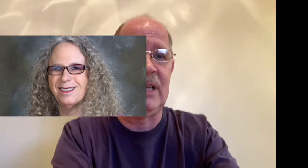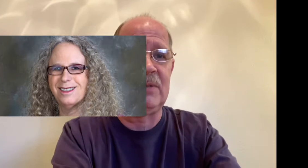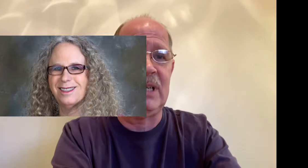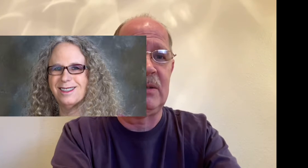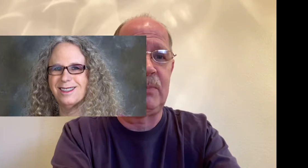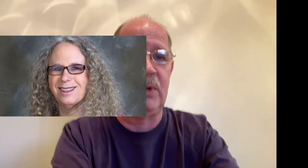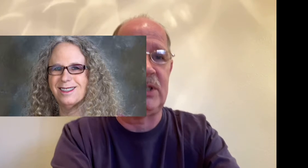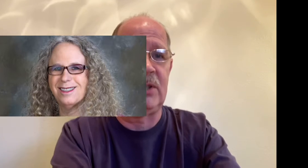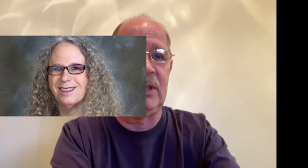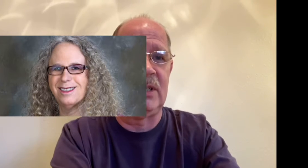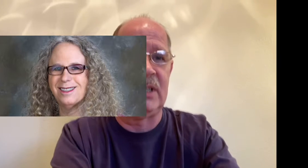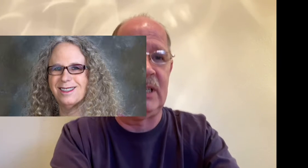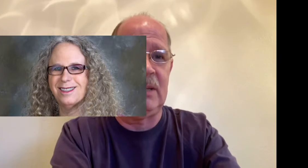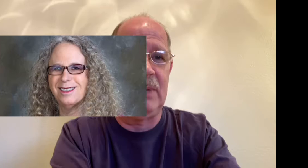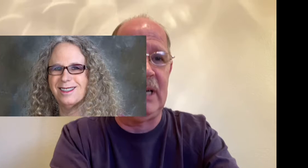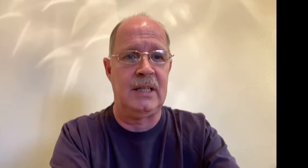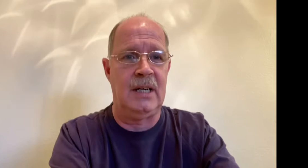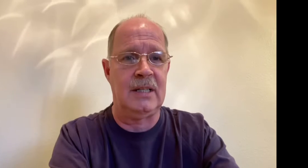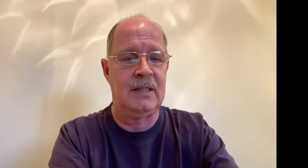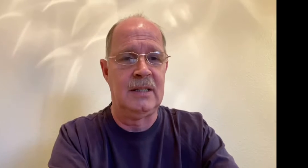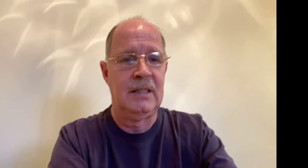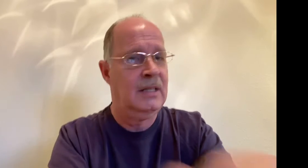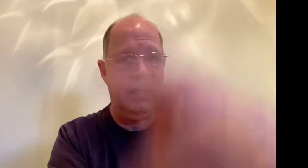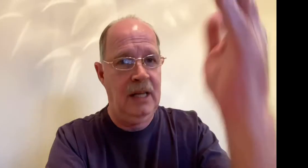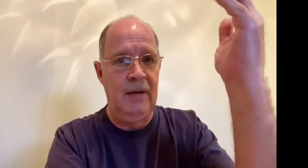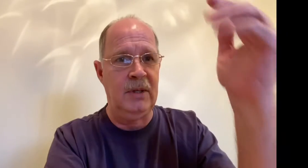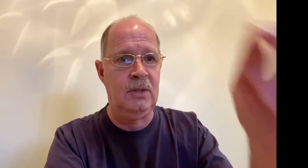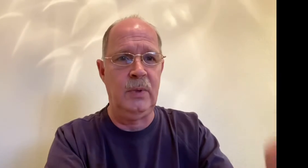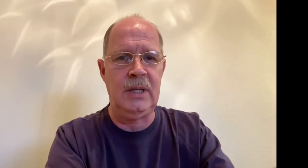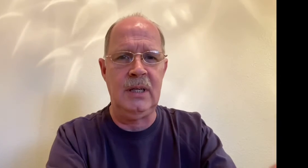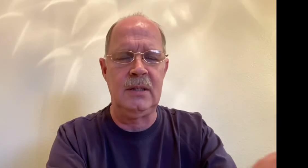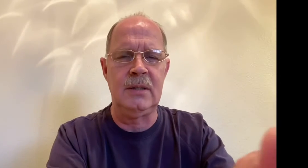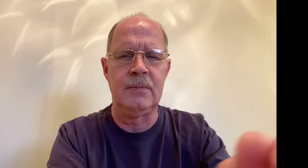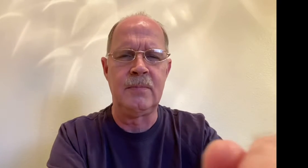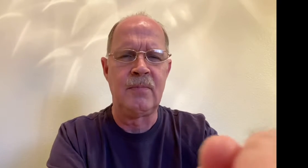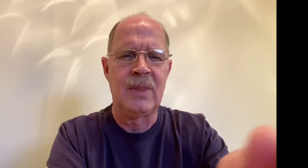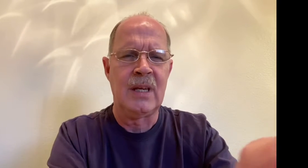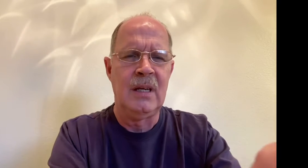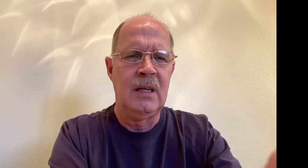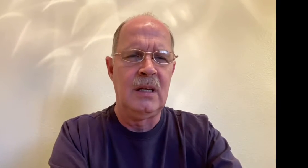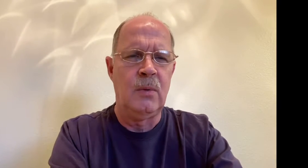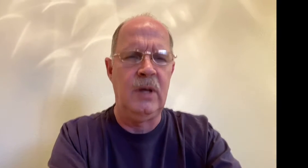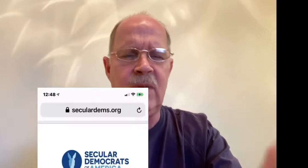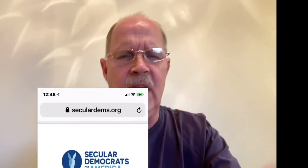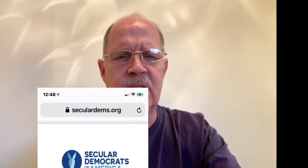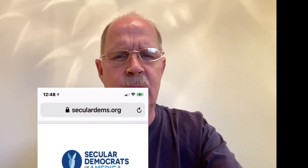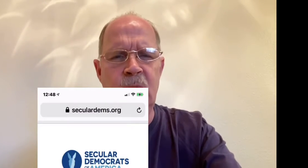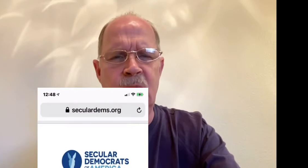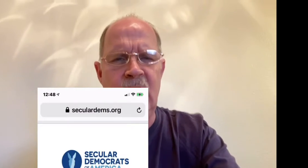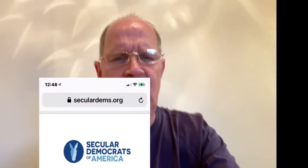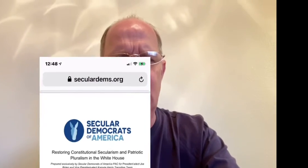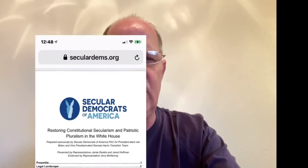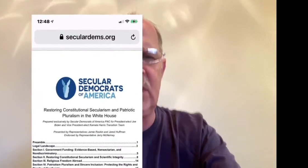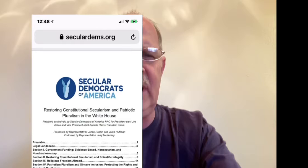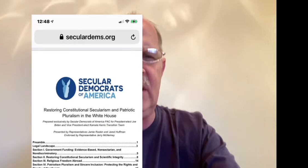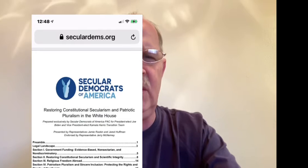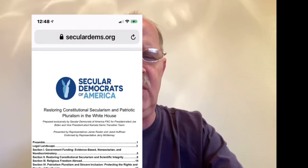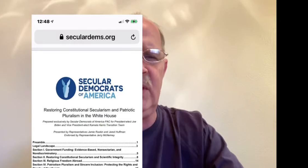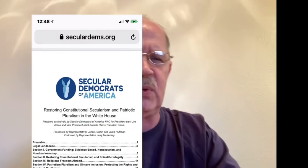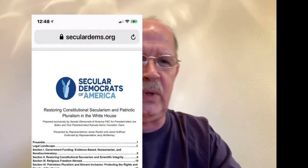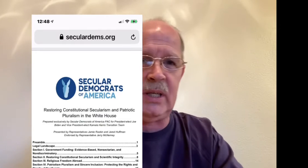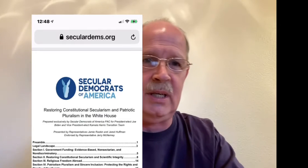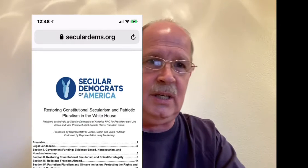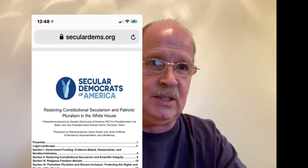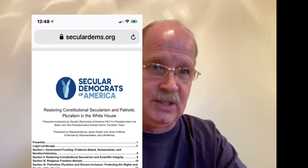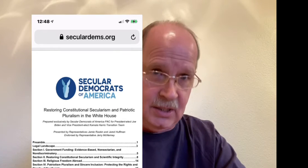I don't have time to preach to you today. Bye, Doc. And have a good weekend, too. We've got to move on, but what you need to do